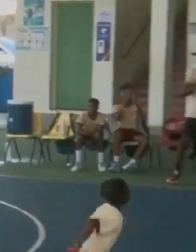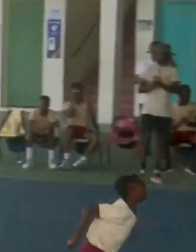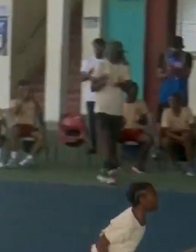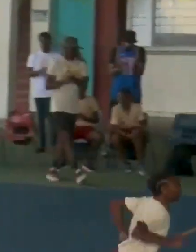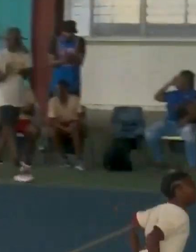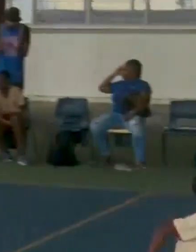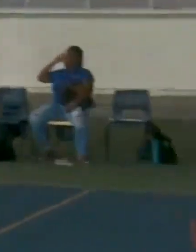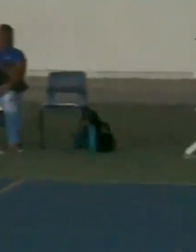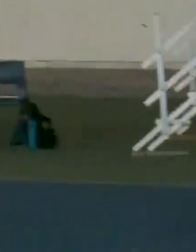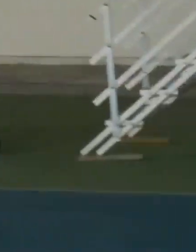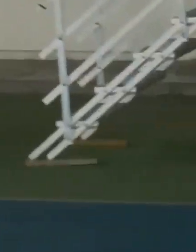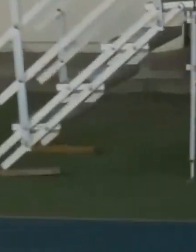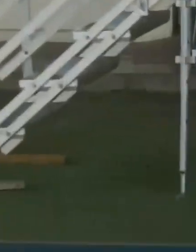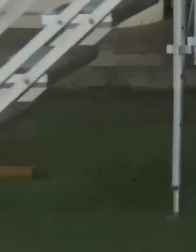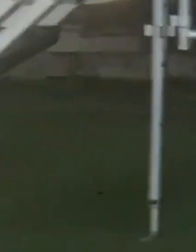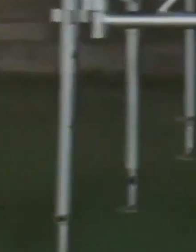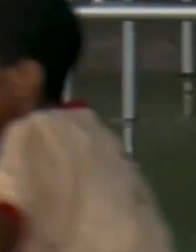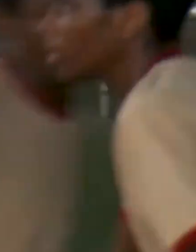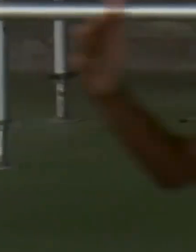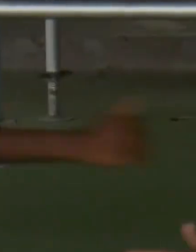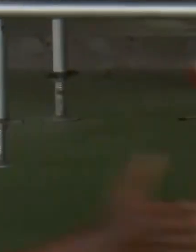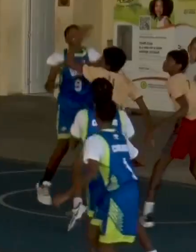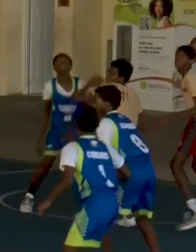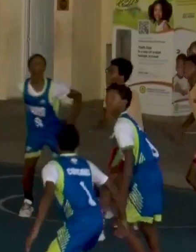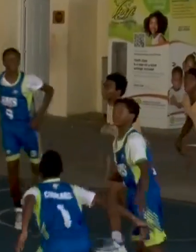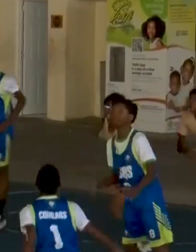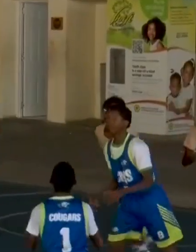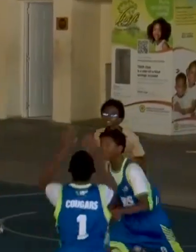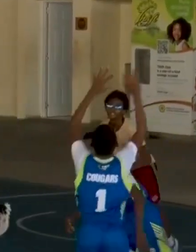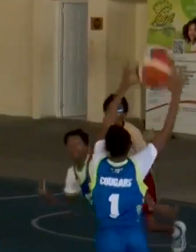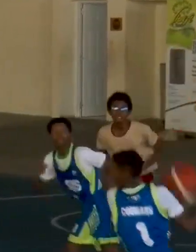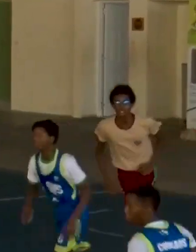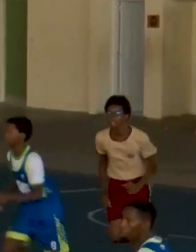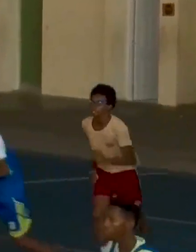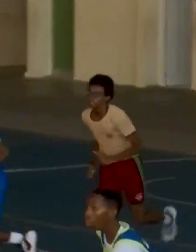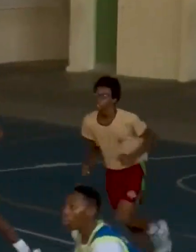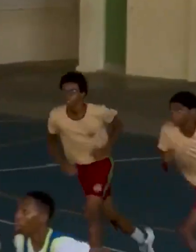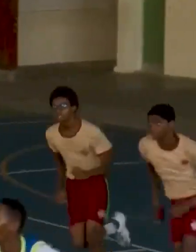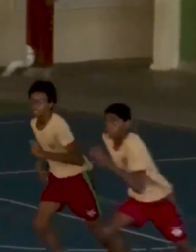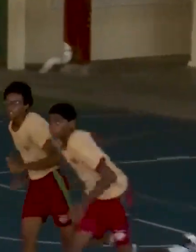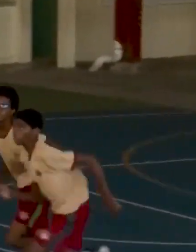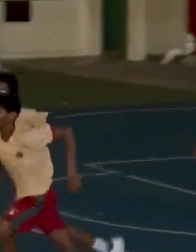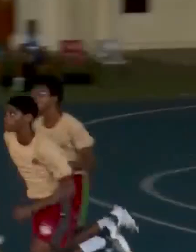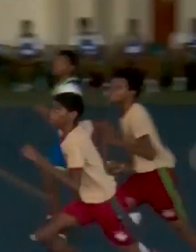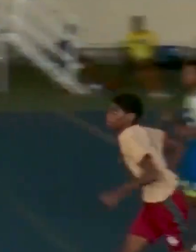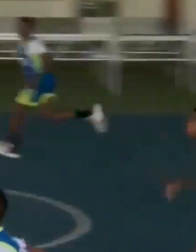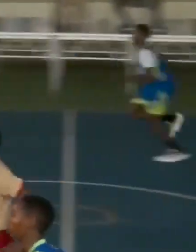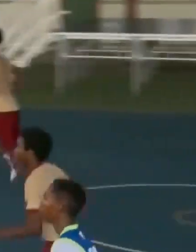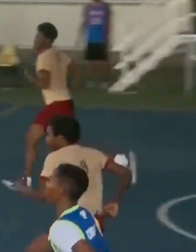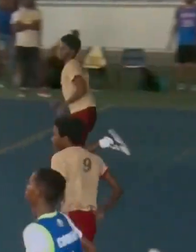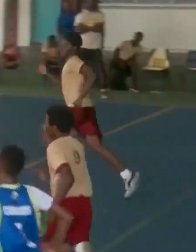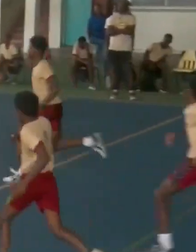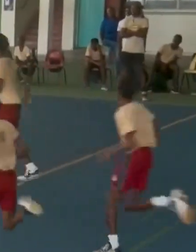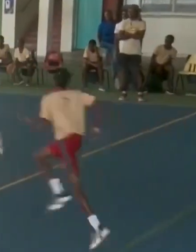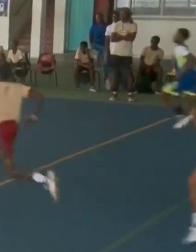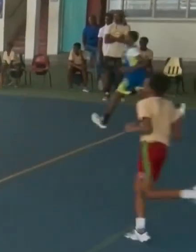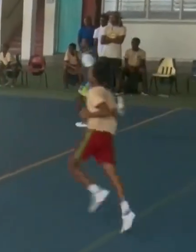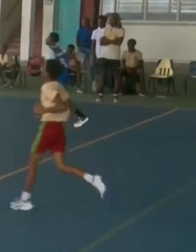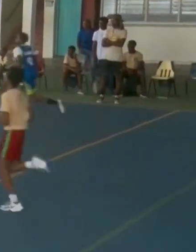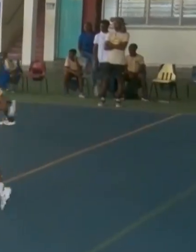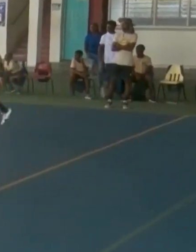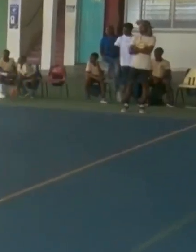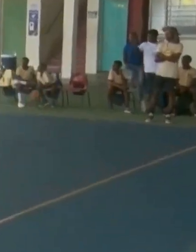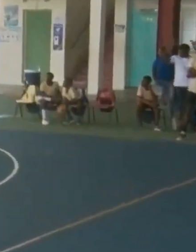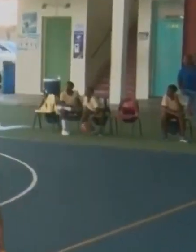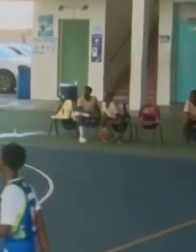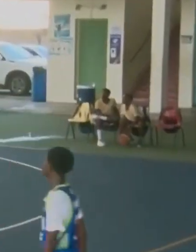on. 27-4 at halftime. More of that required. Second half business now, switch of ends. Fast